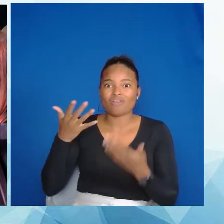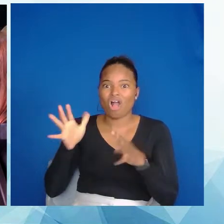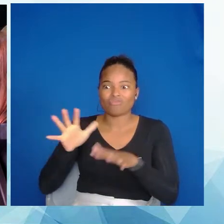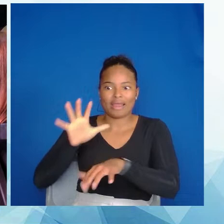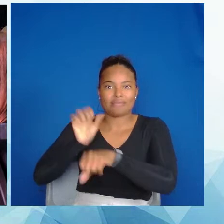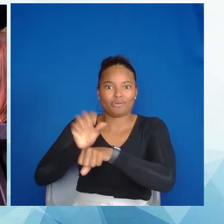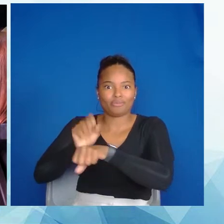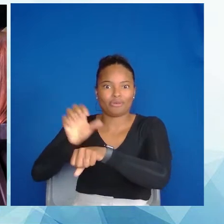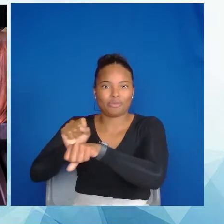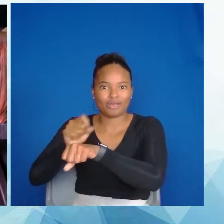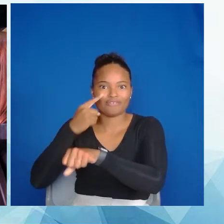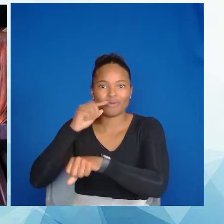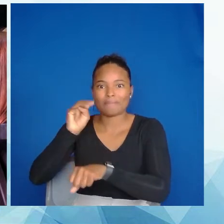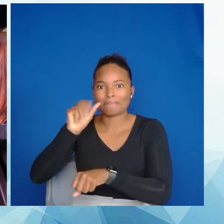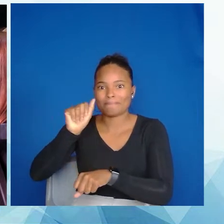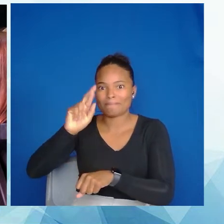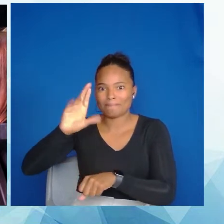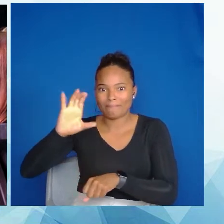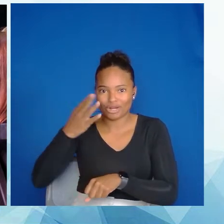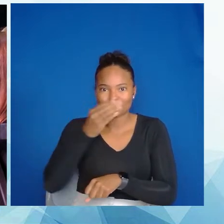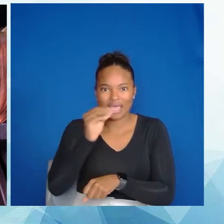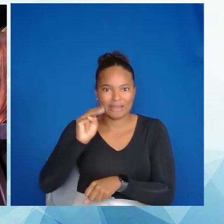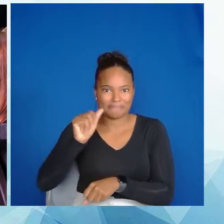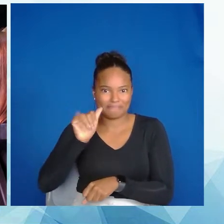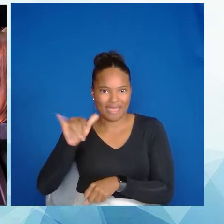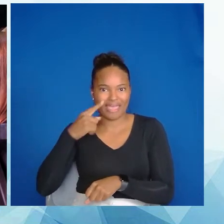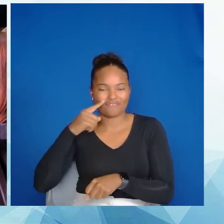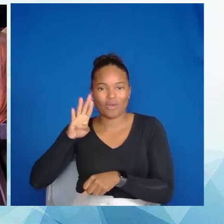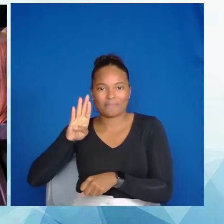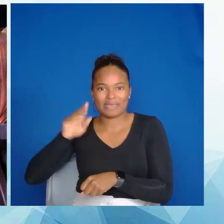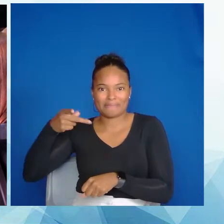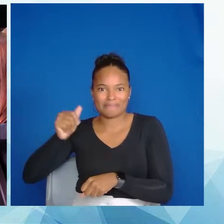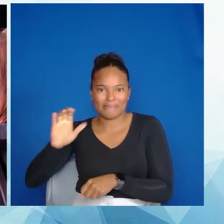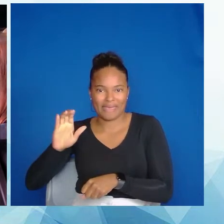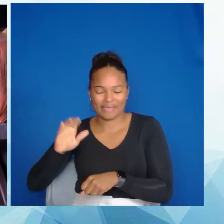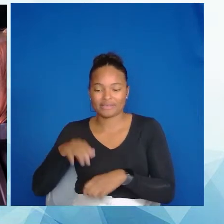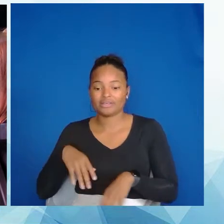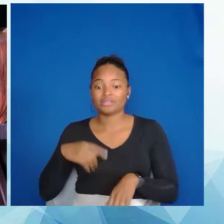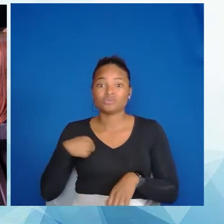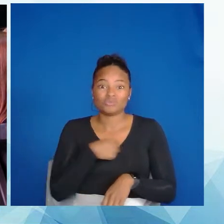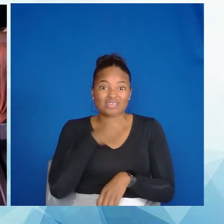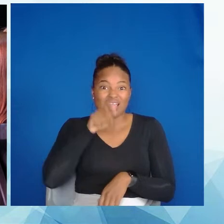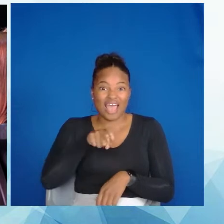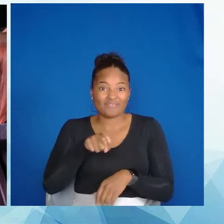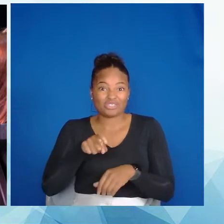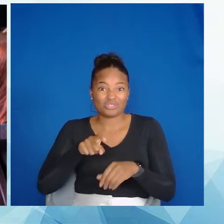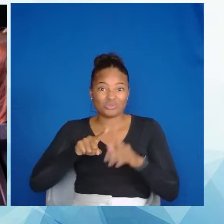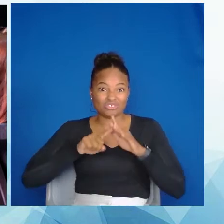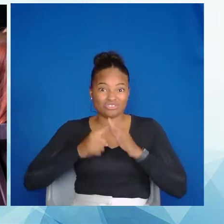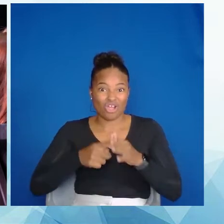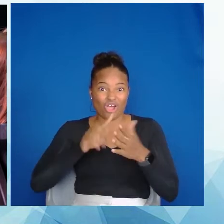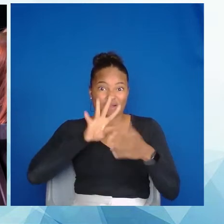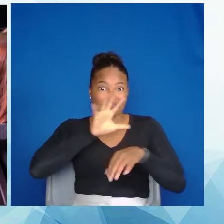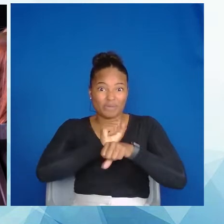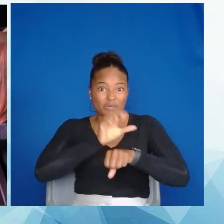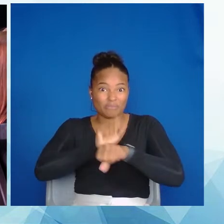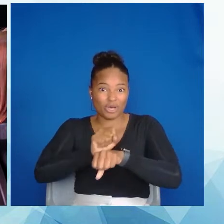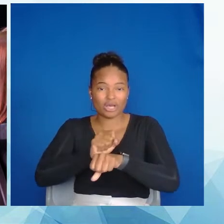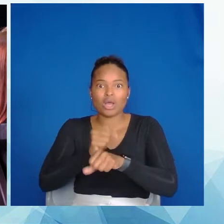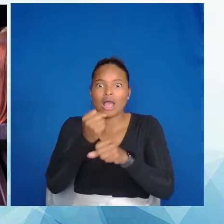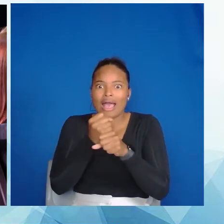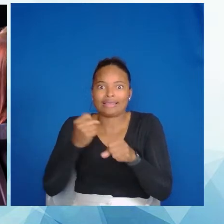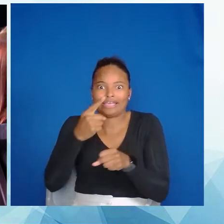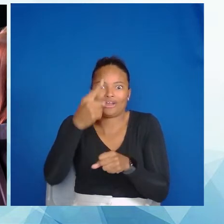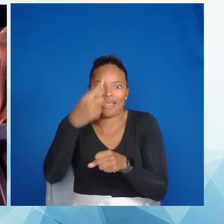and May in the BPAC as well. And so we need to start scheduling, it seems, a year and a half in advance for those